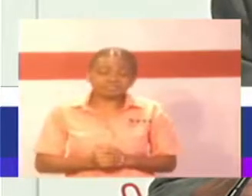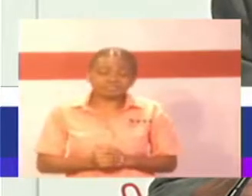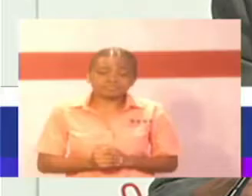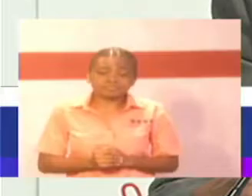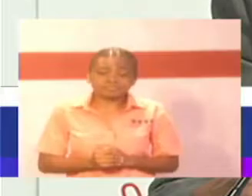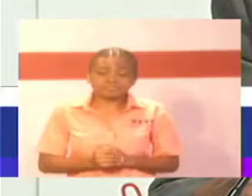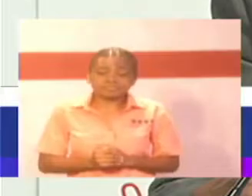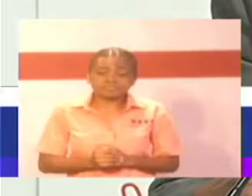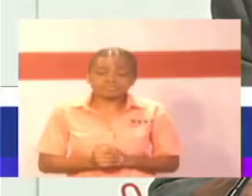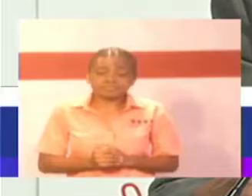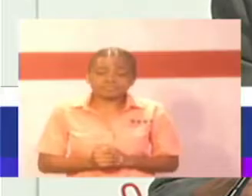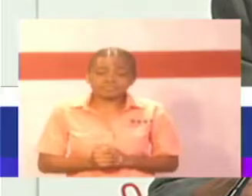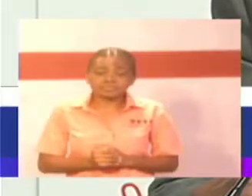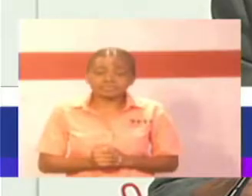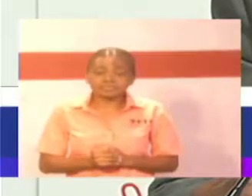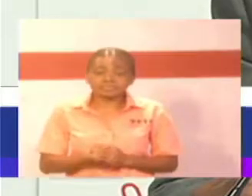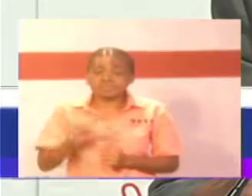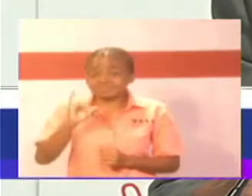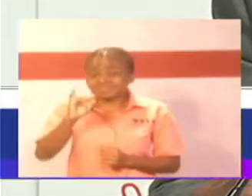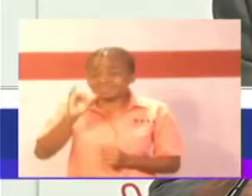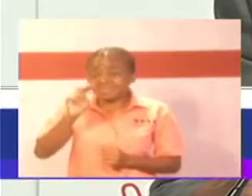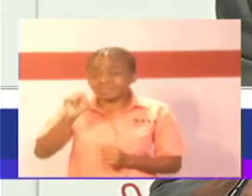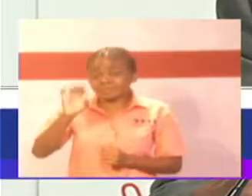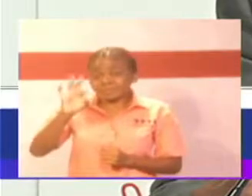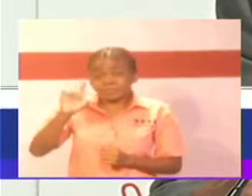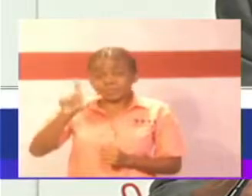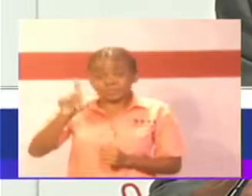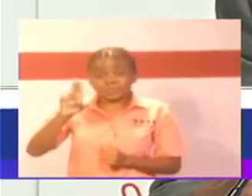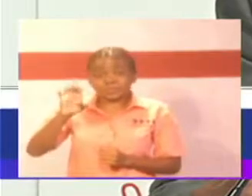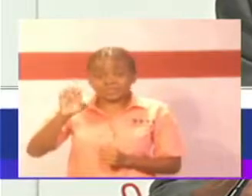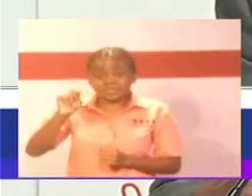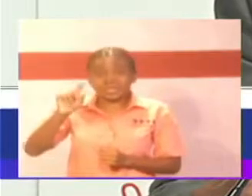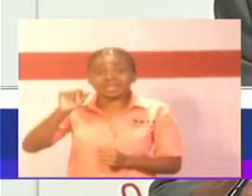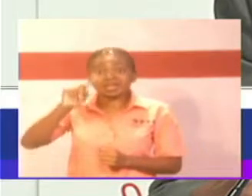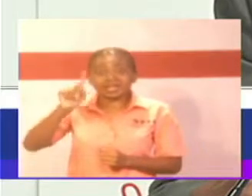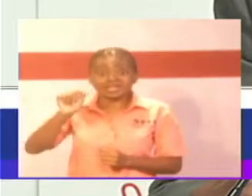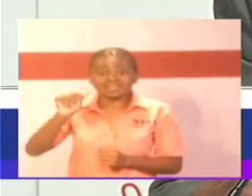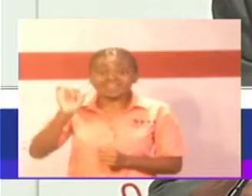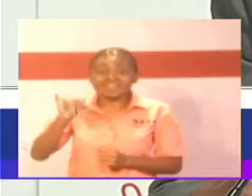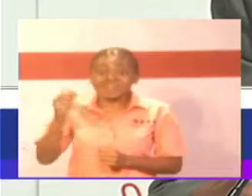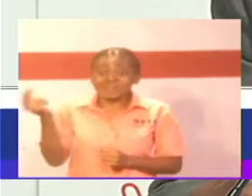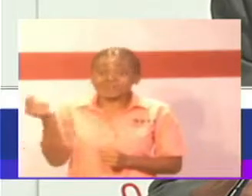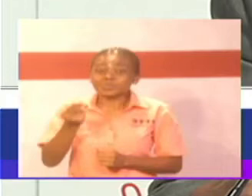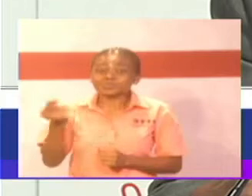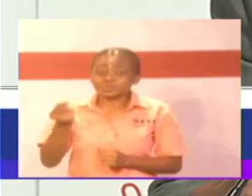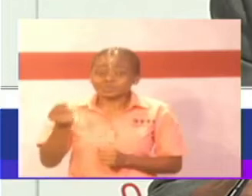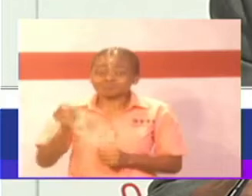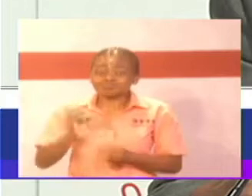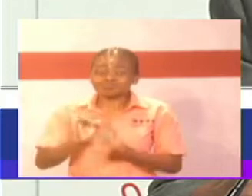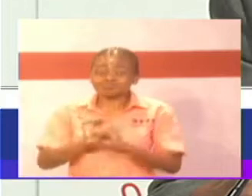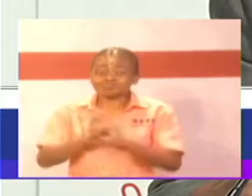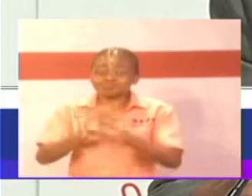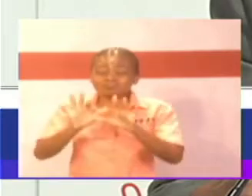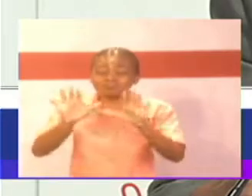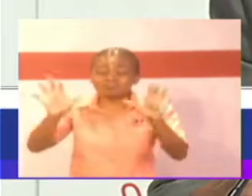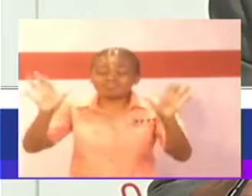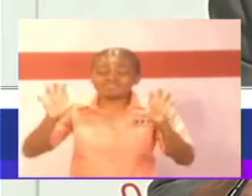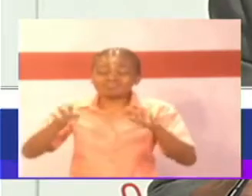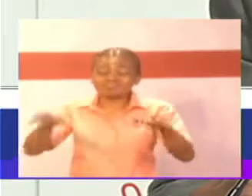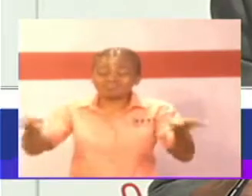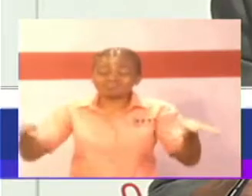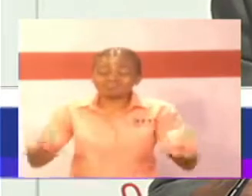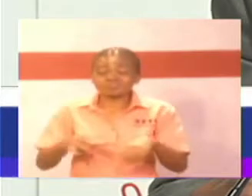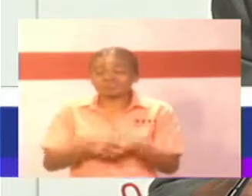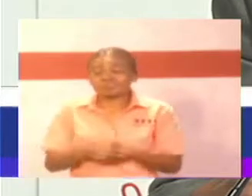because influenza is another transmissible, meaning you can spread it from one person to the next, respiratory illness or